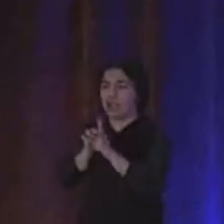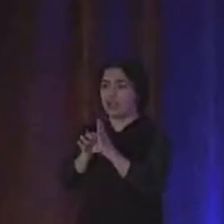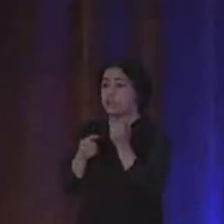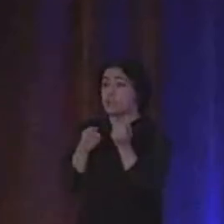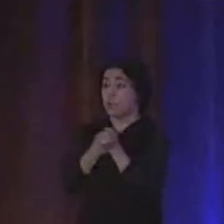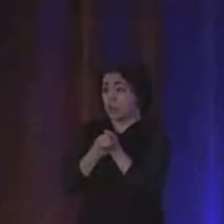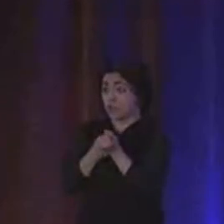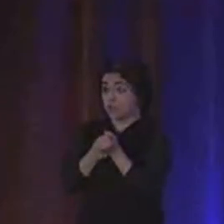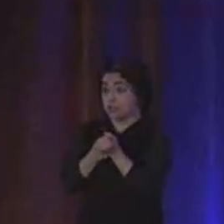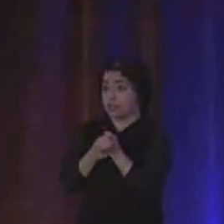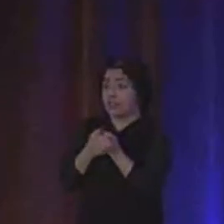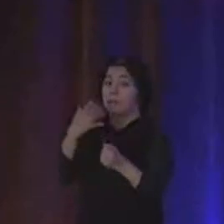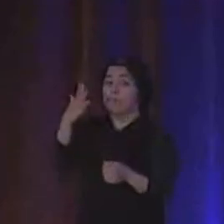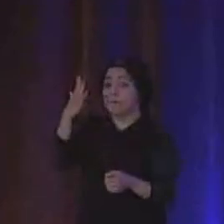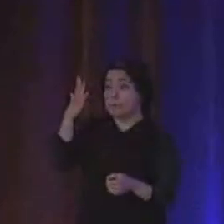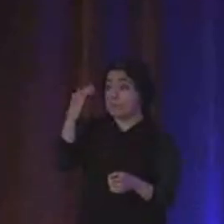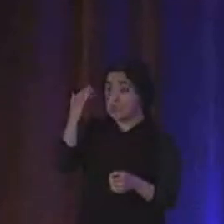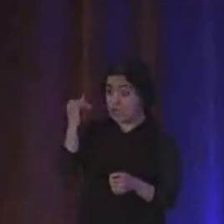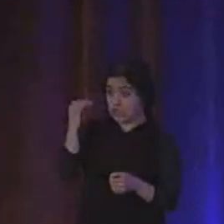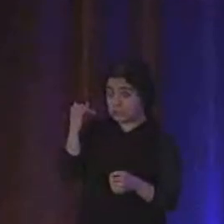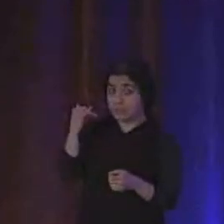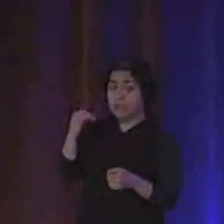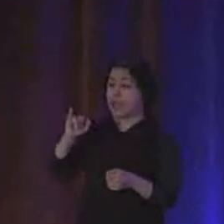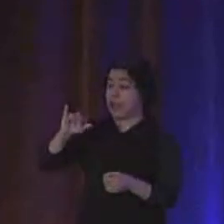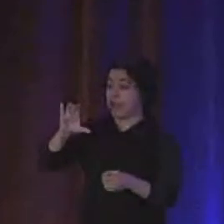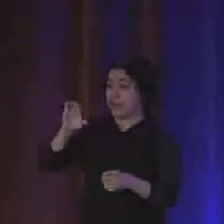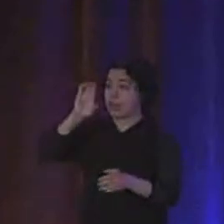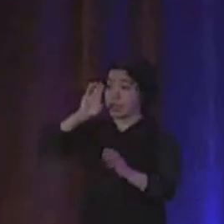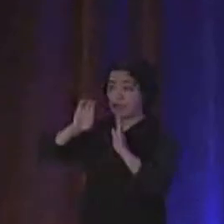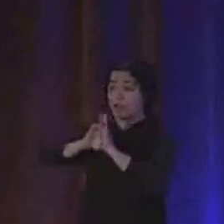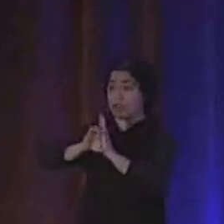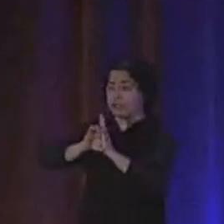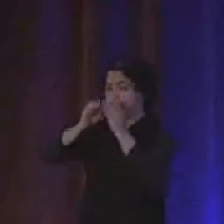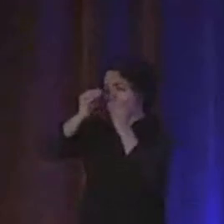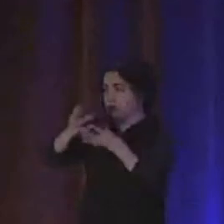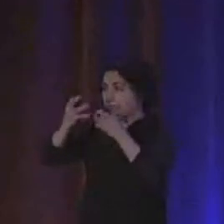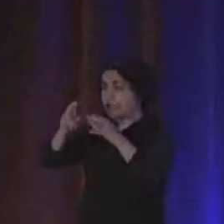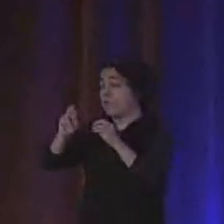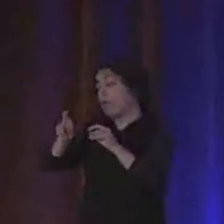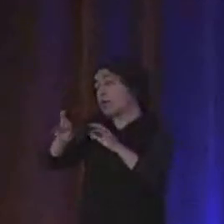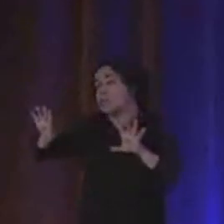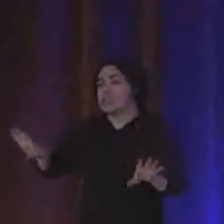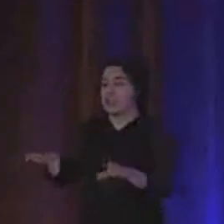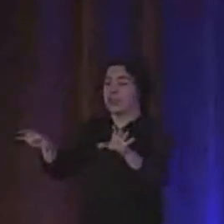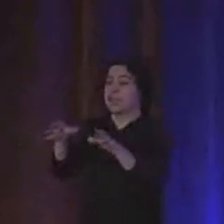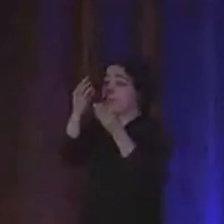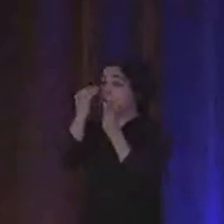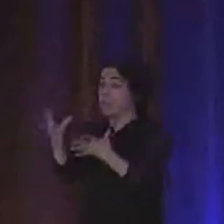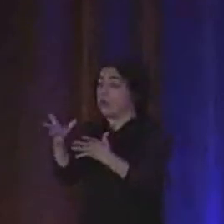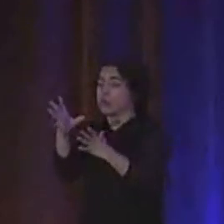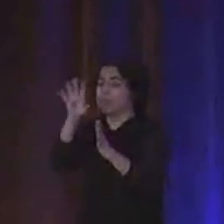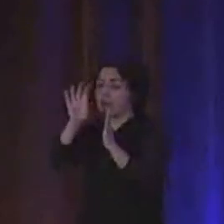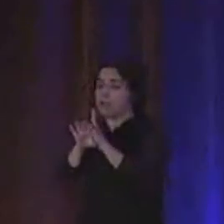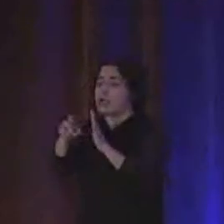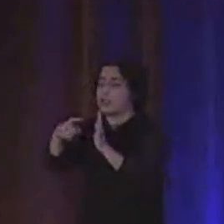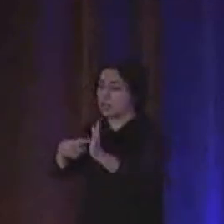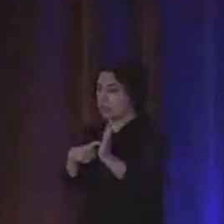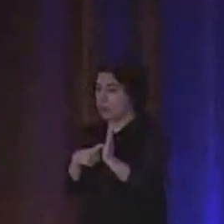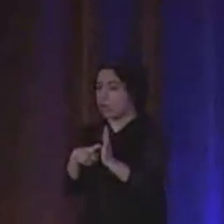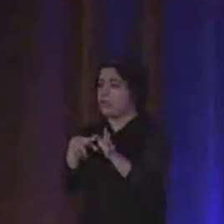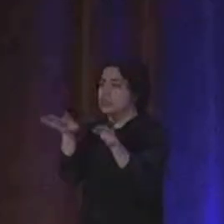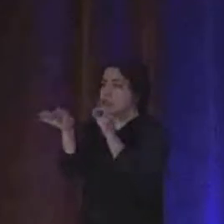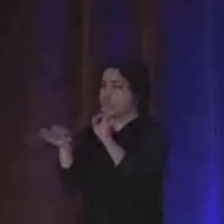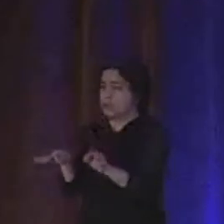there, and since icons are informative or decorative, and informative icons need descriptive text,